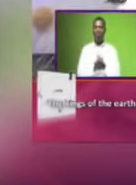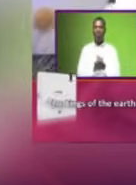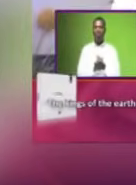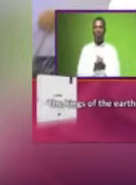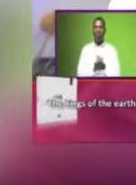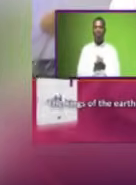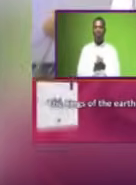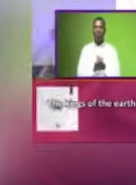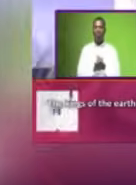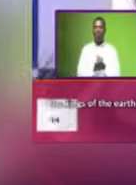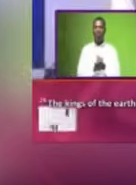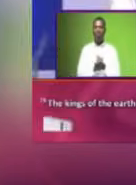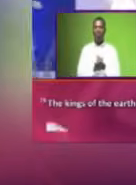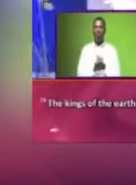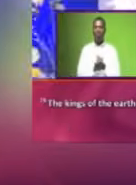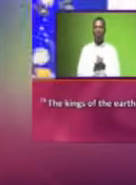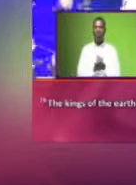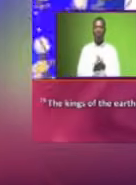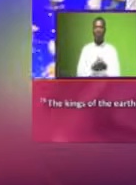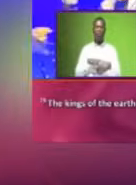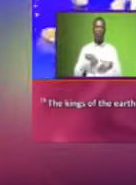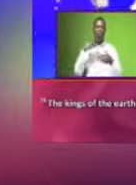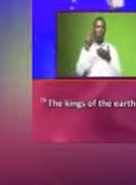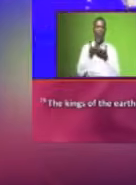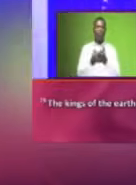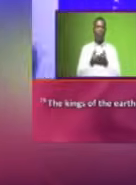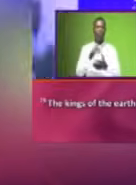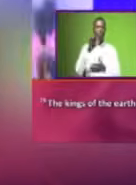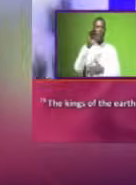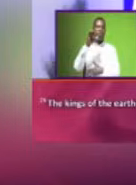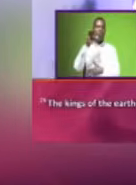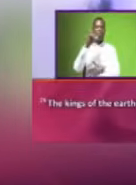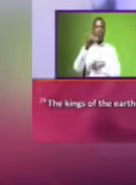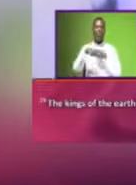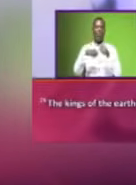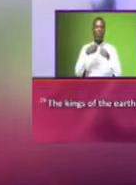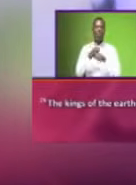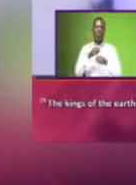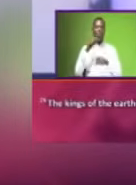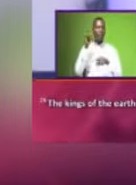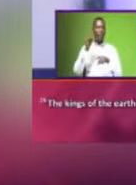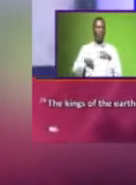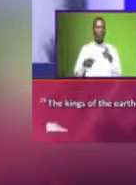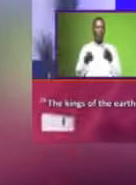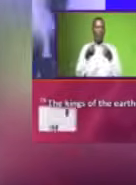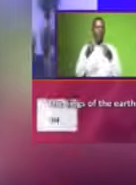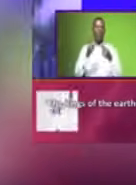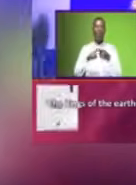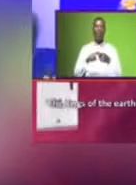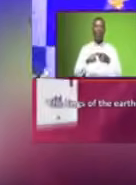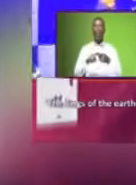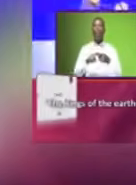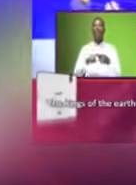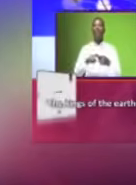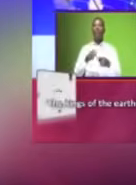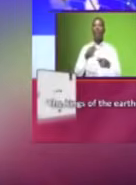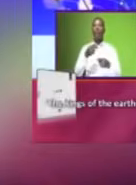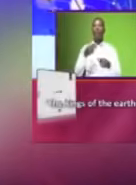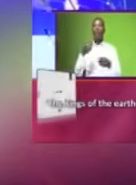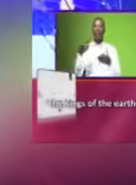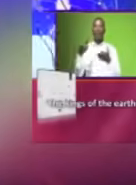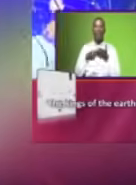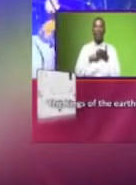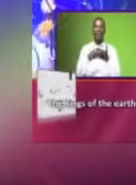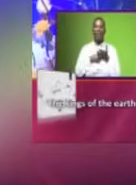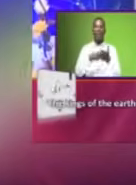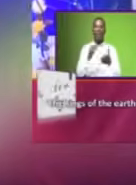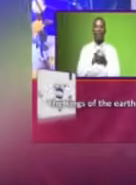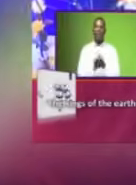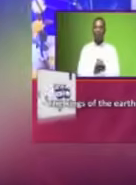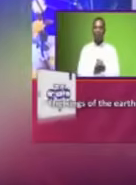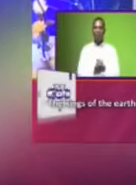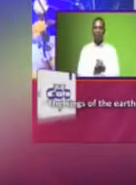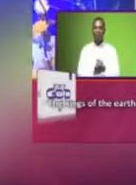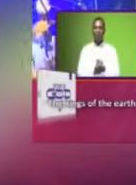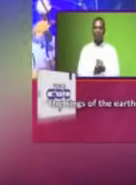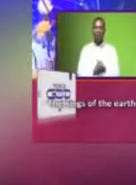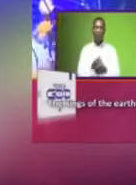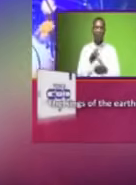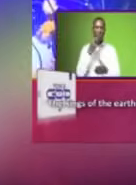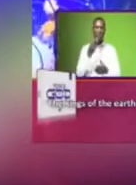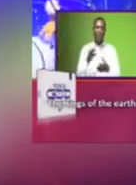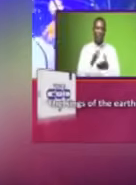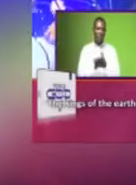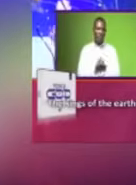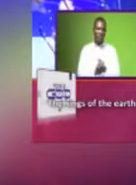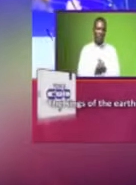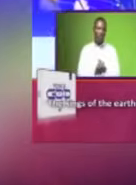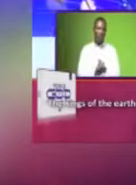Hallelujah. Hallelujah. 15 years, 20 years, or my Canada, could hear me preaching, I won't attack him, I won't sorry them. That